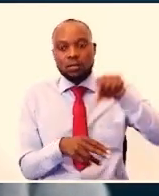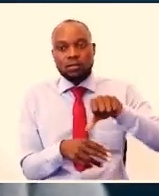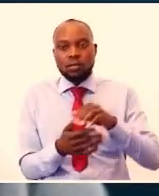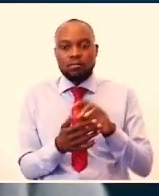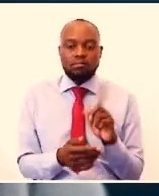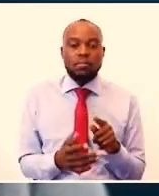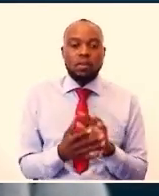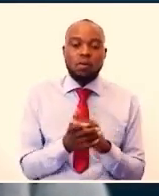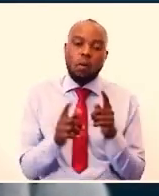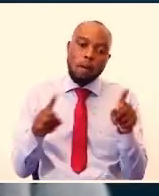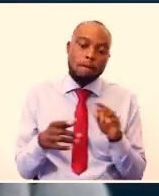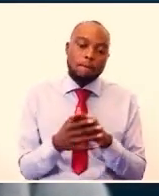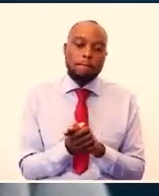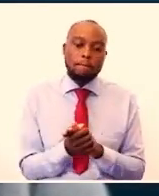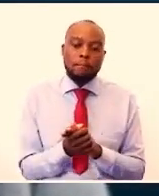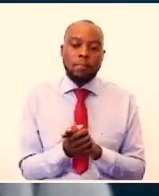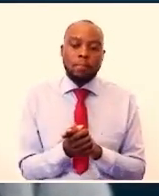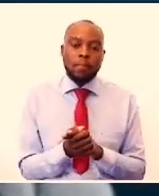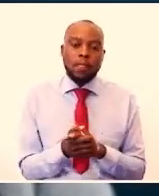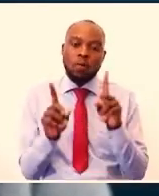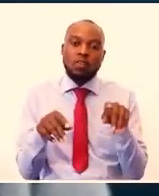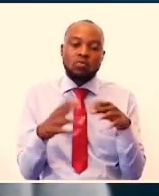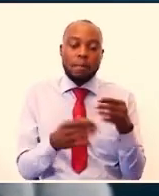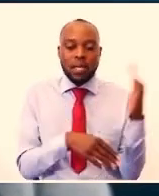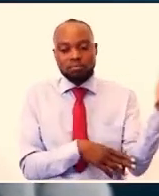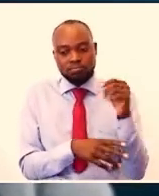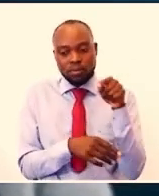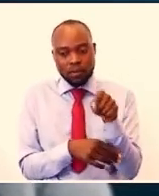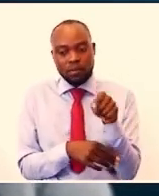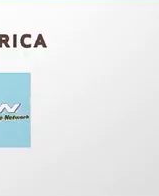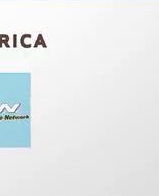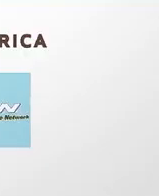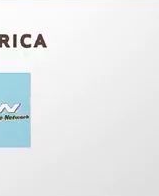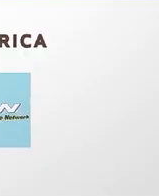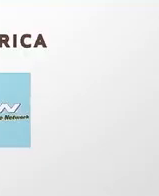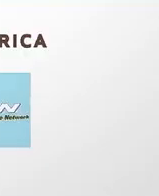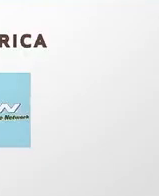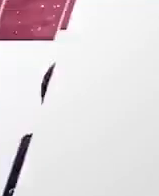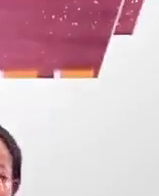needless quantums of both domestic and external debt.